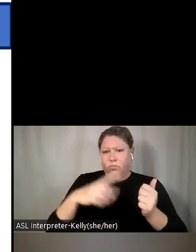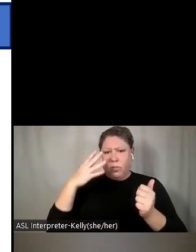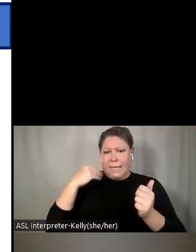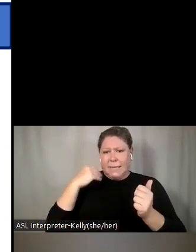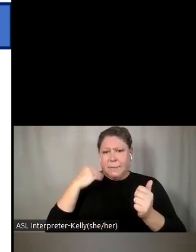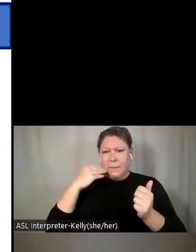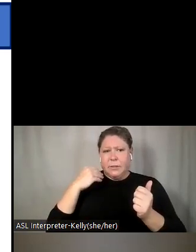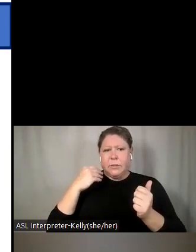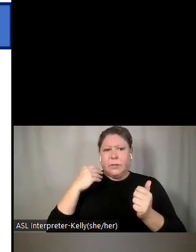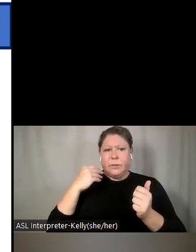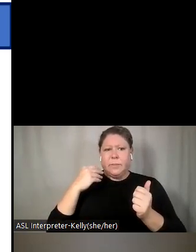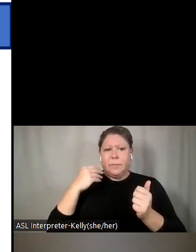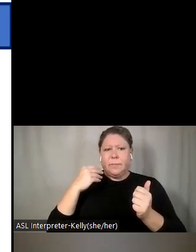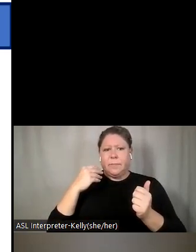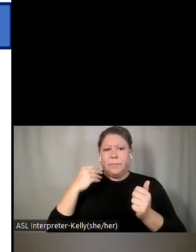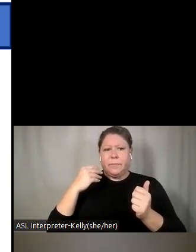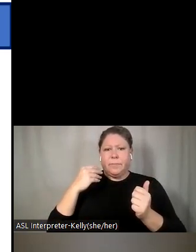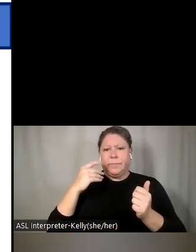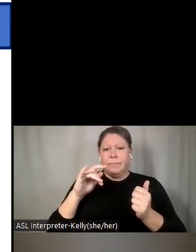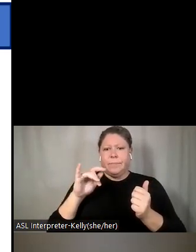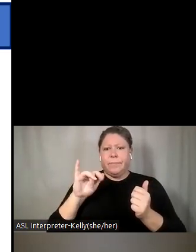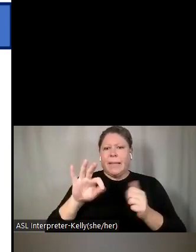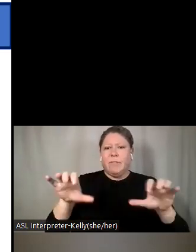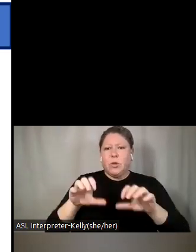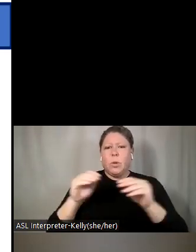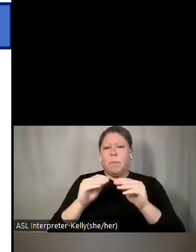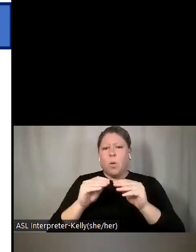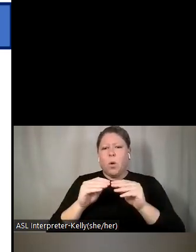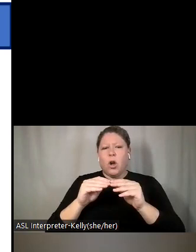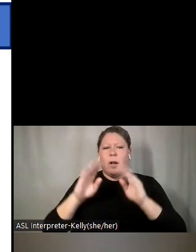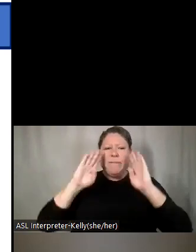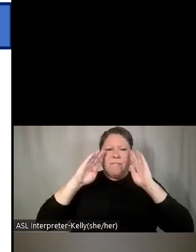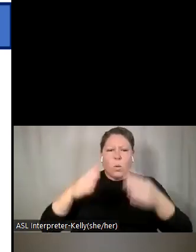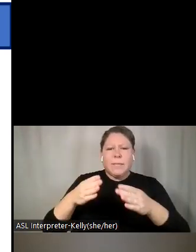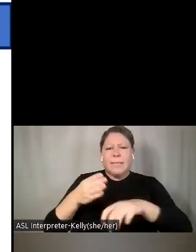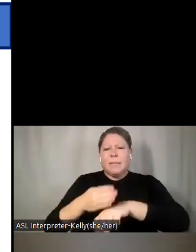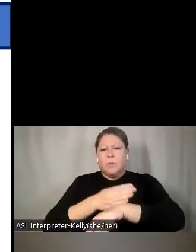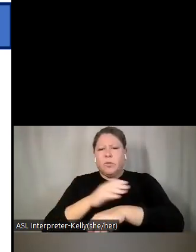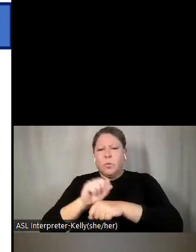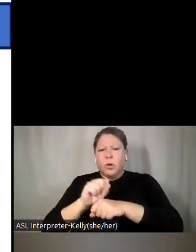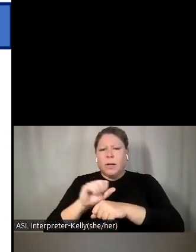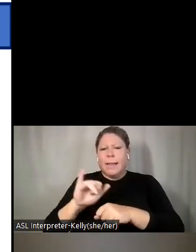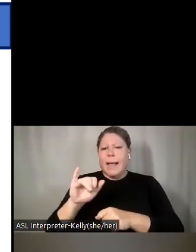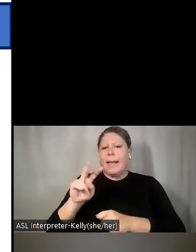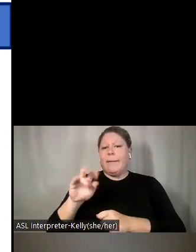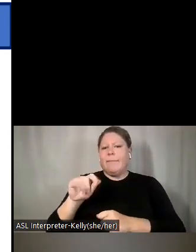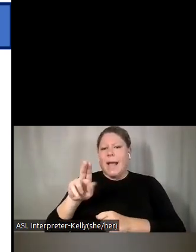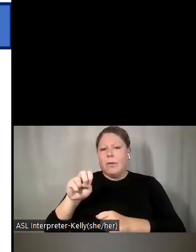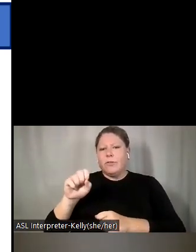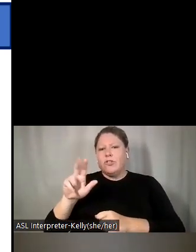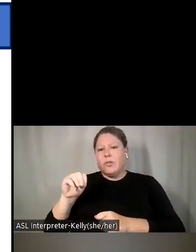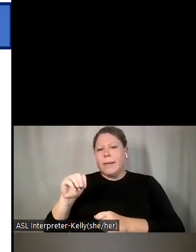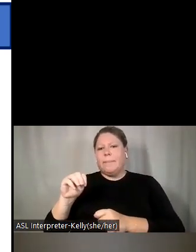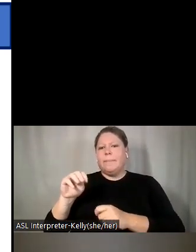you're doing more focused improvement work. So doing things like a value stream mapping workshop or an improvement